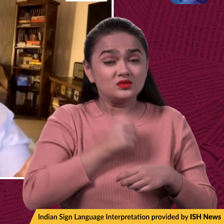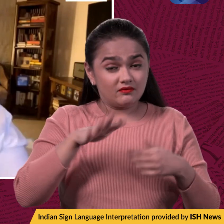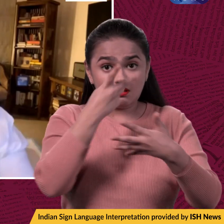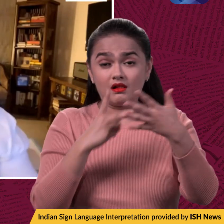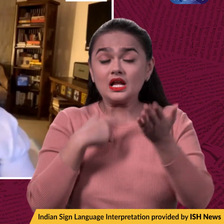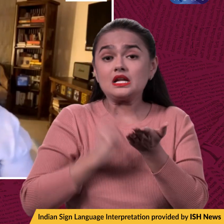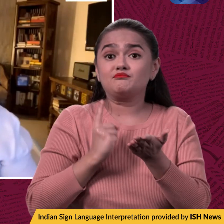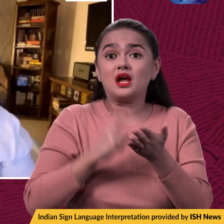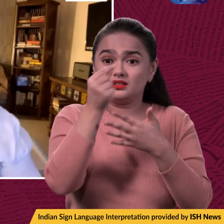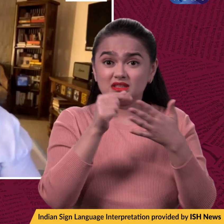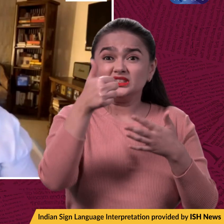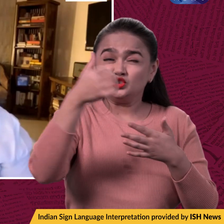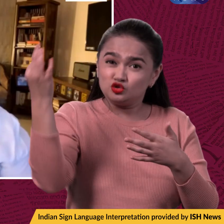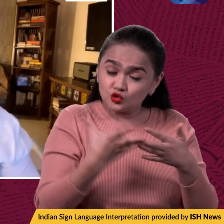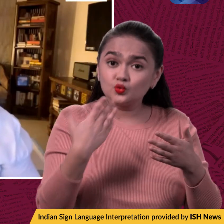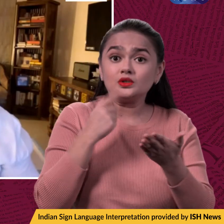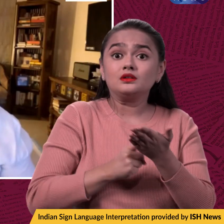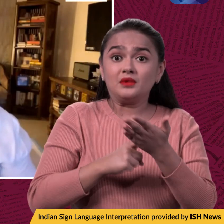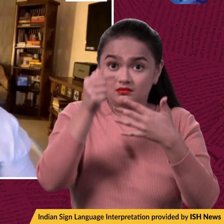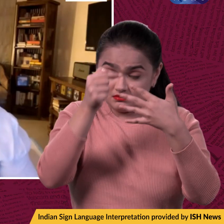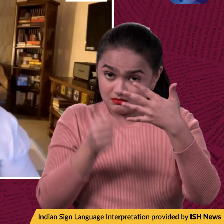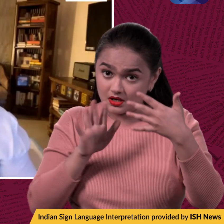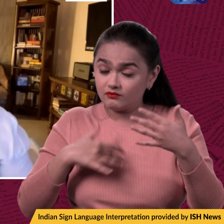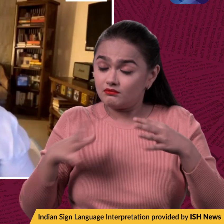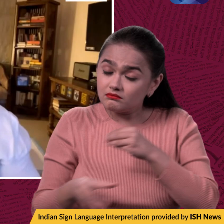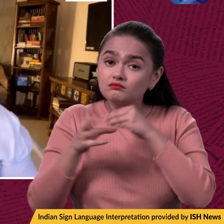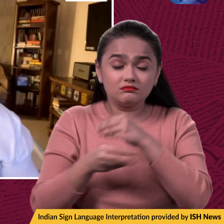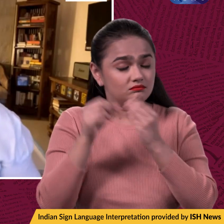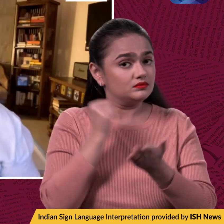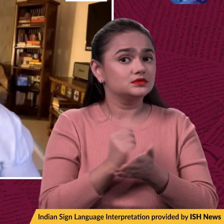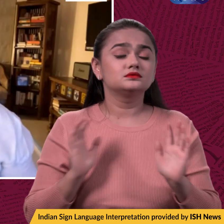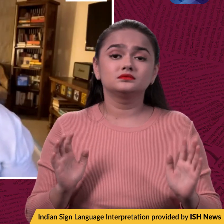these demands that the farmers can intend to continue demanding from the government.